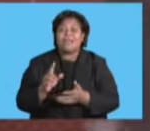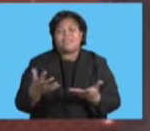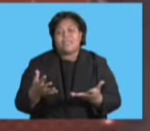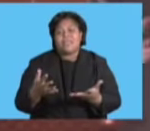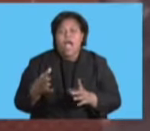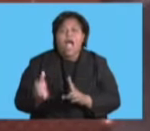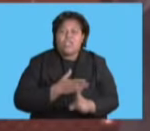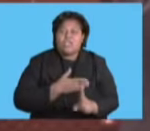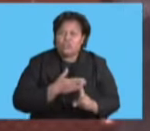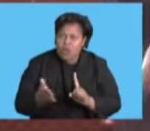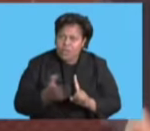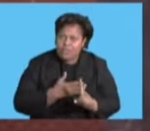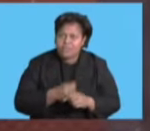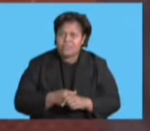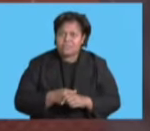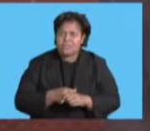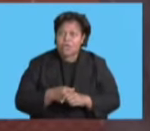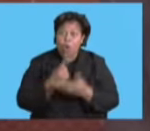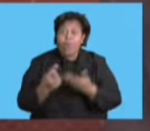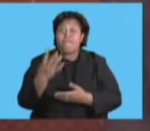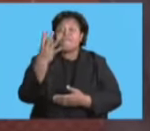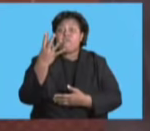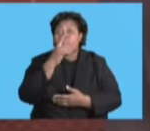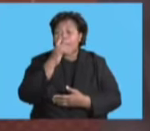except for 4 members of the Fiji First Party,